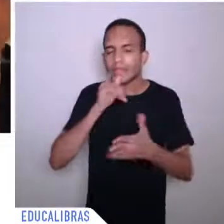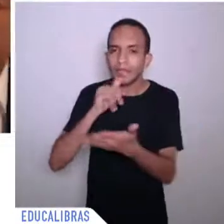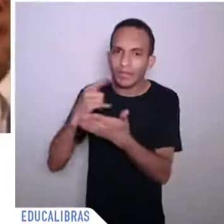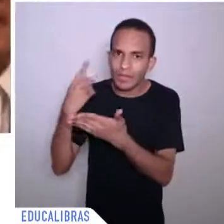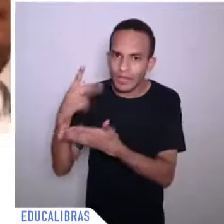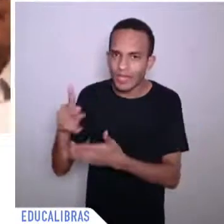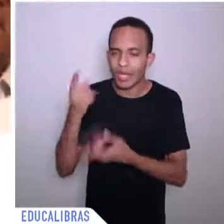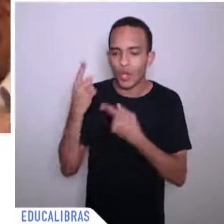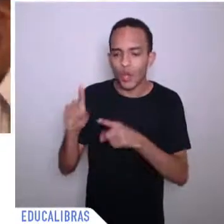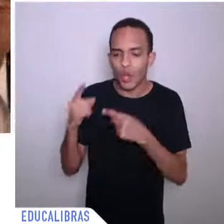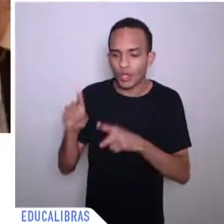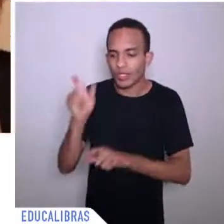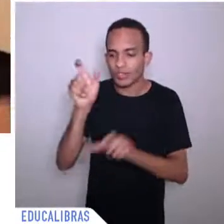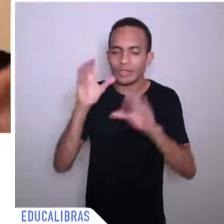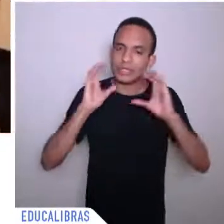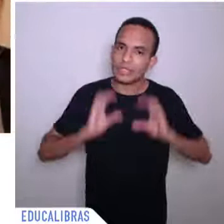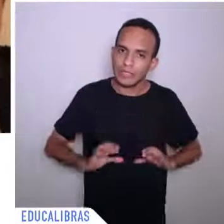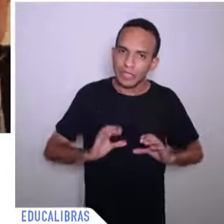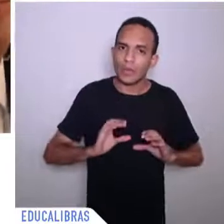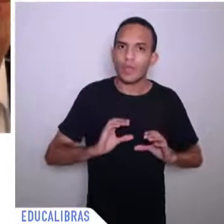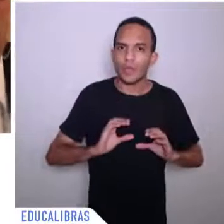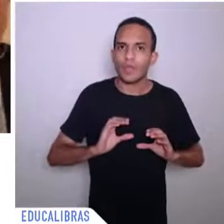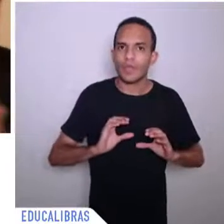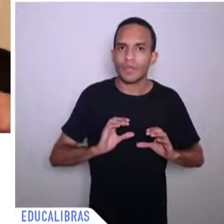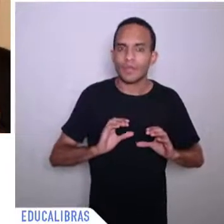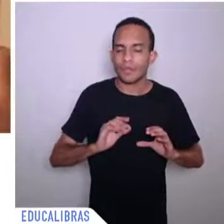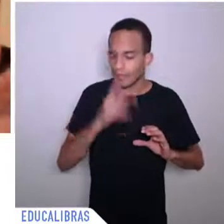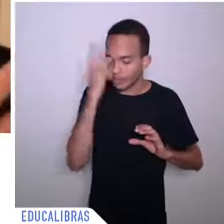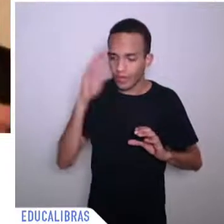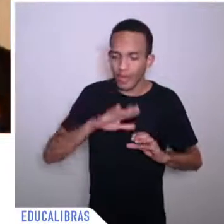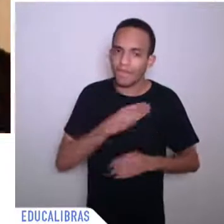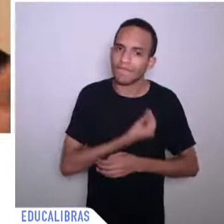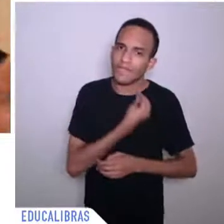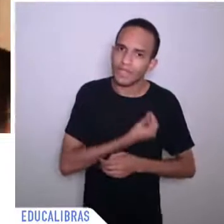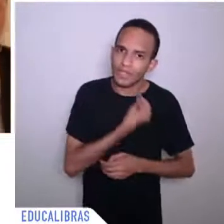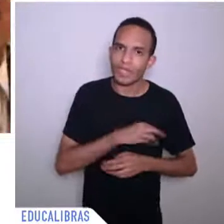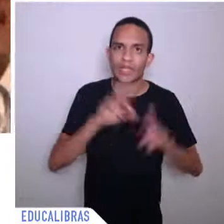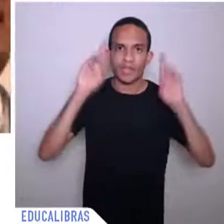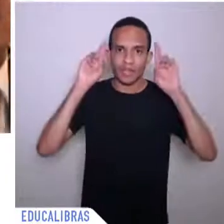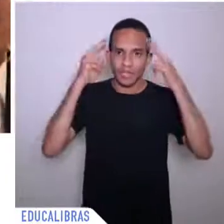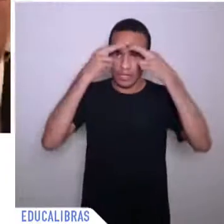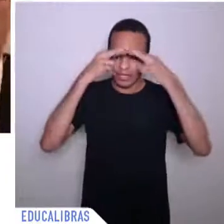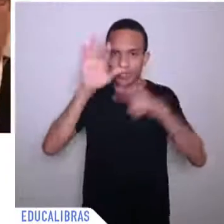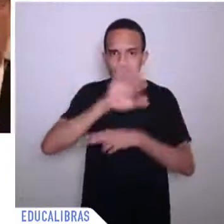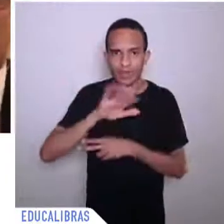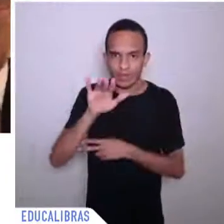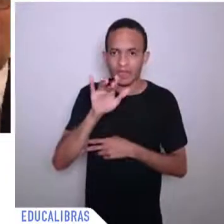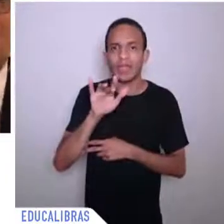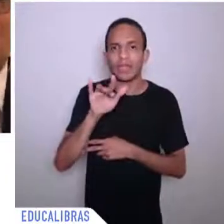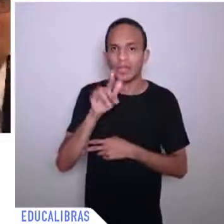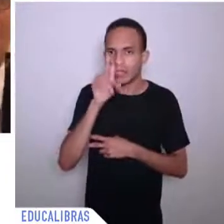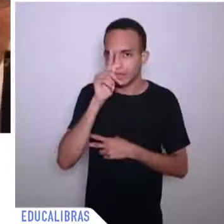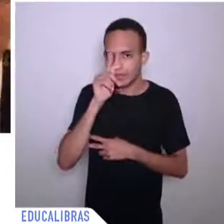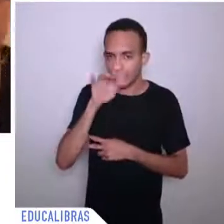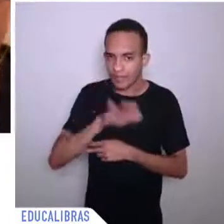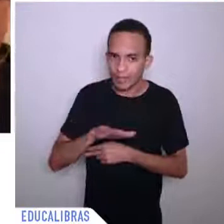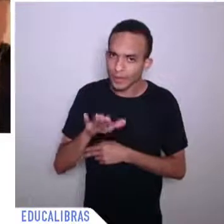that excluded part of the citizens. It included just part of